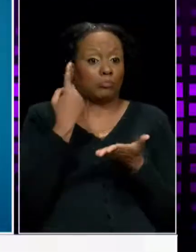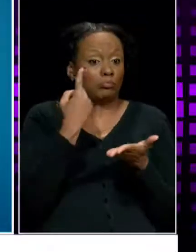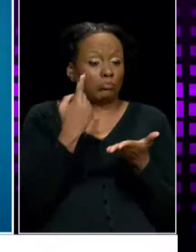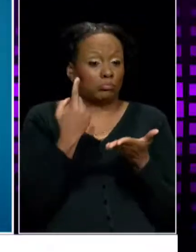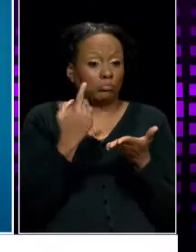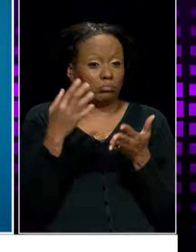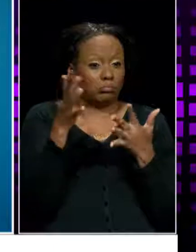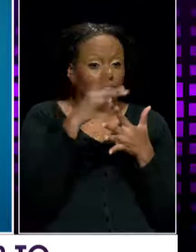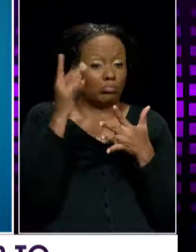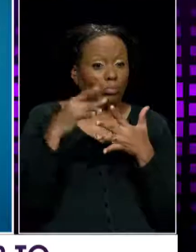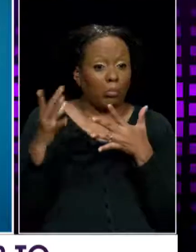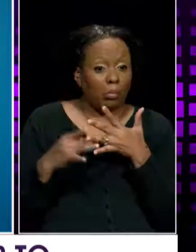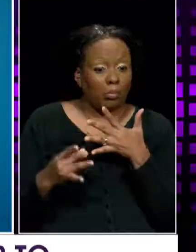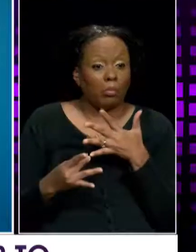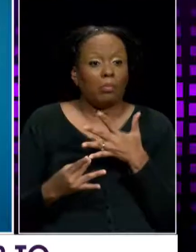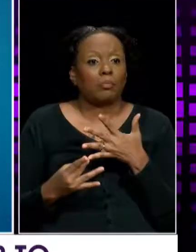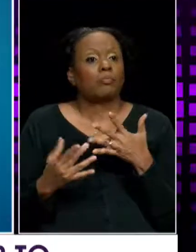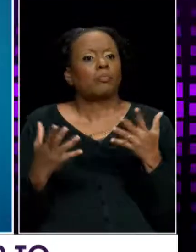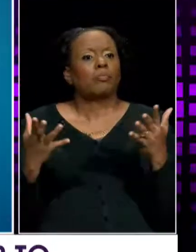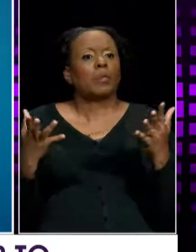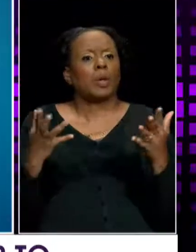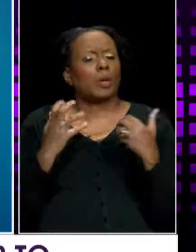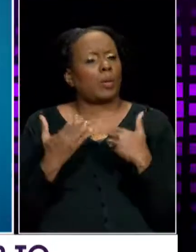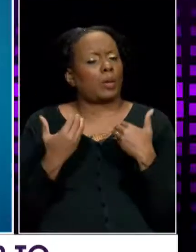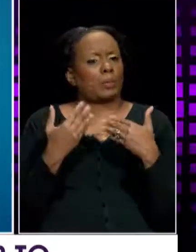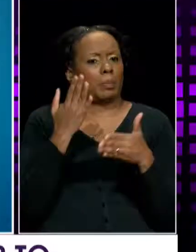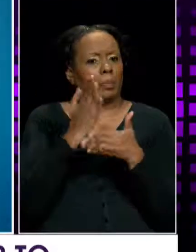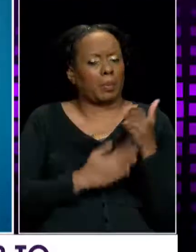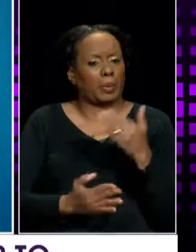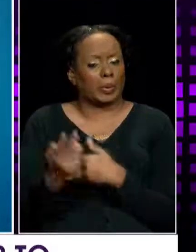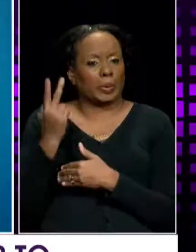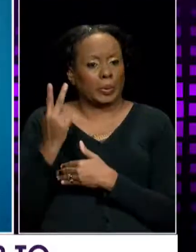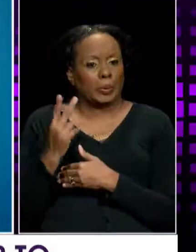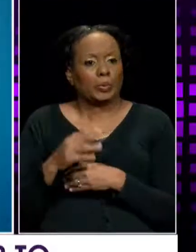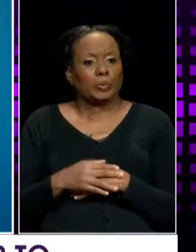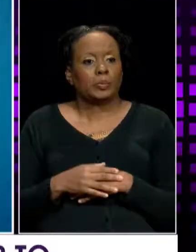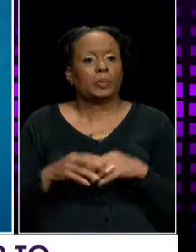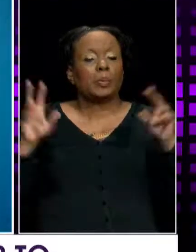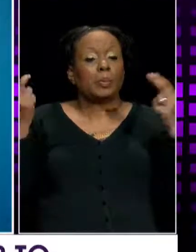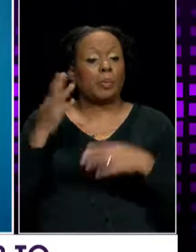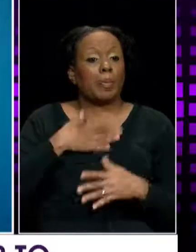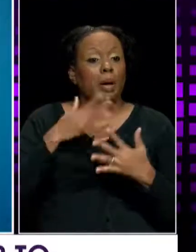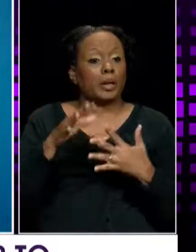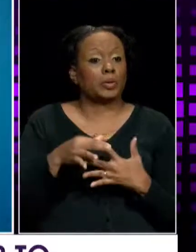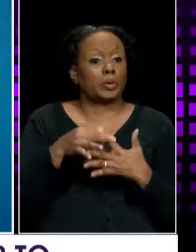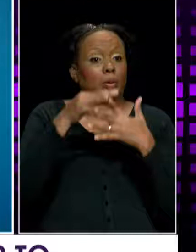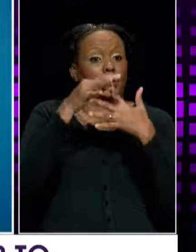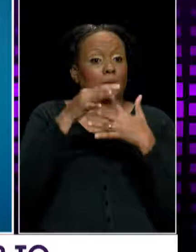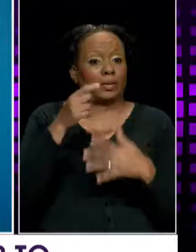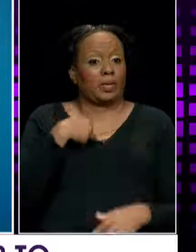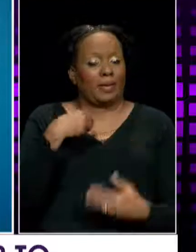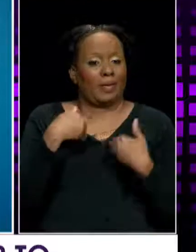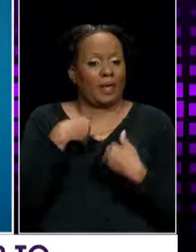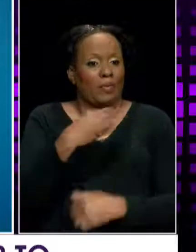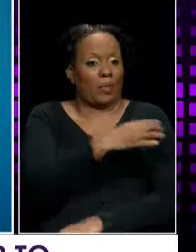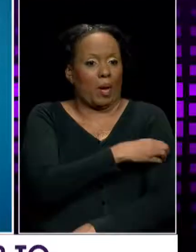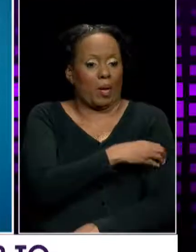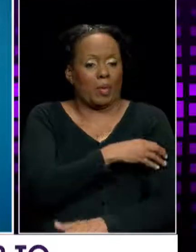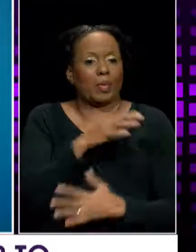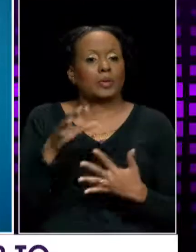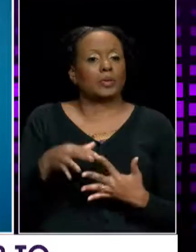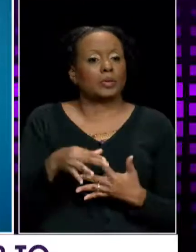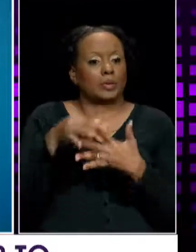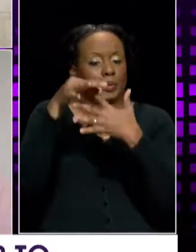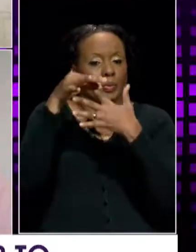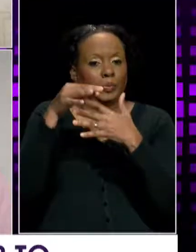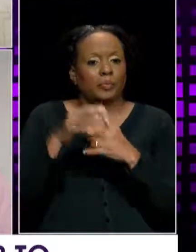that conversation and talk about my choice part 2, I have the power to choose. And to assist us in leading that